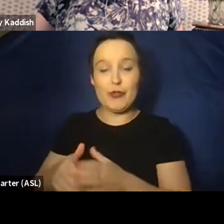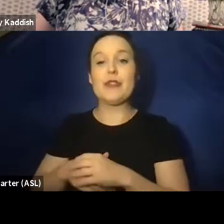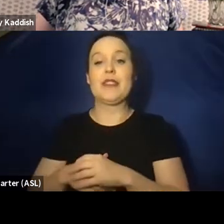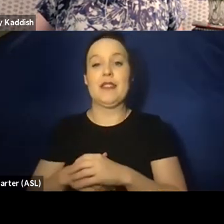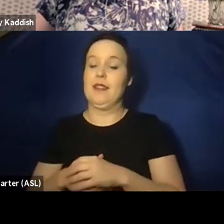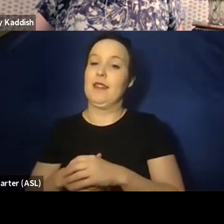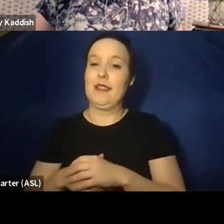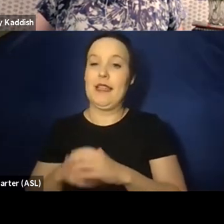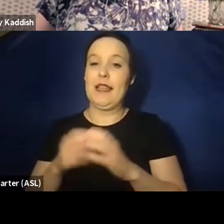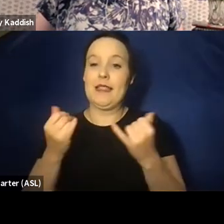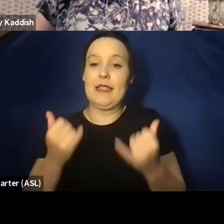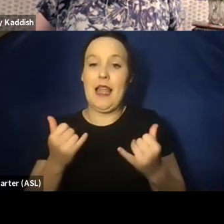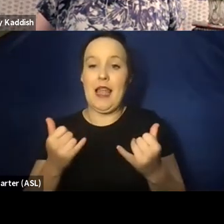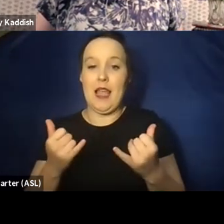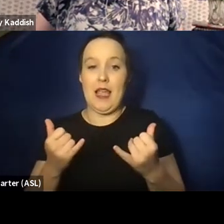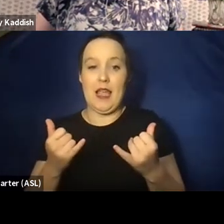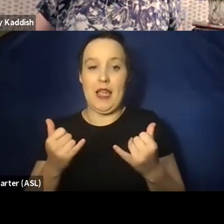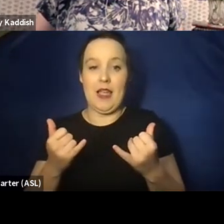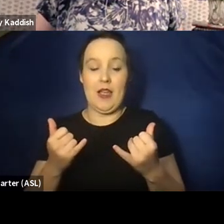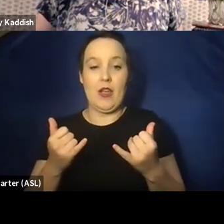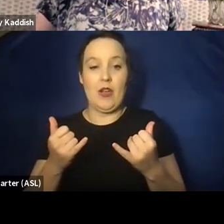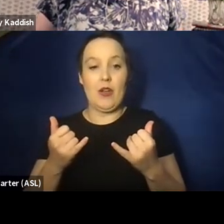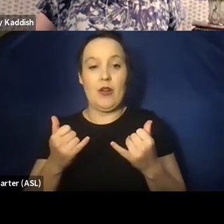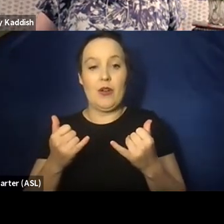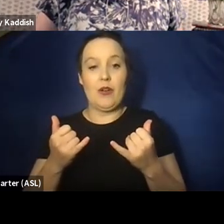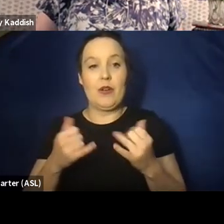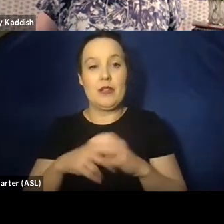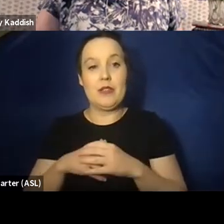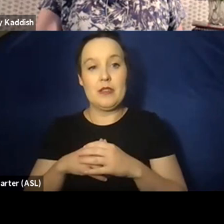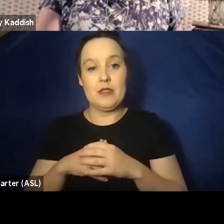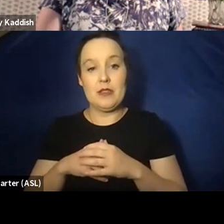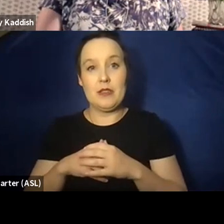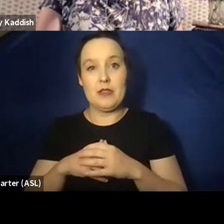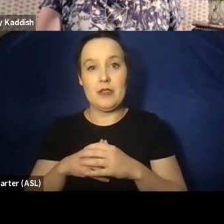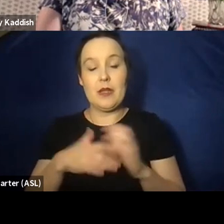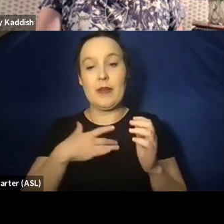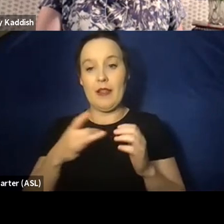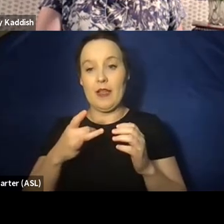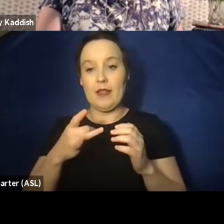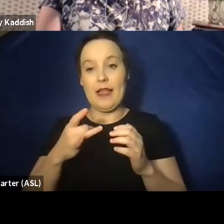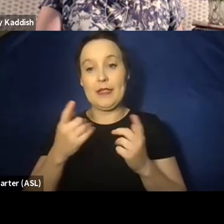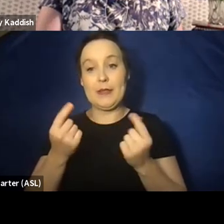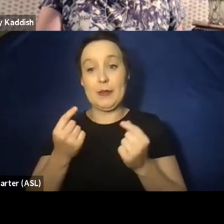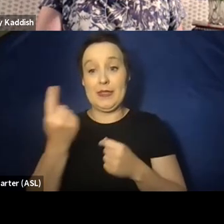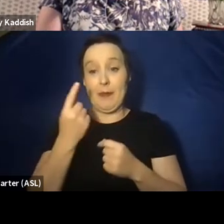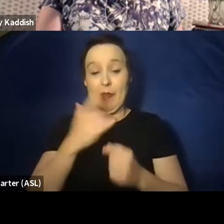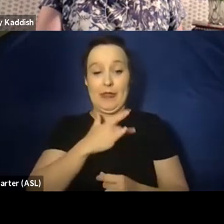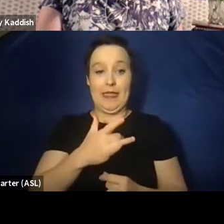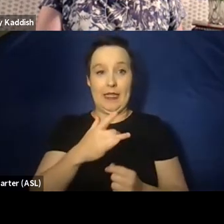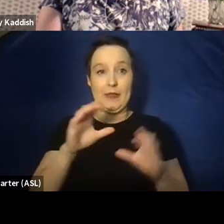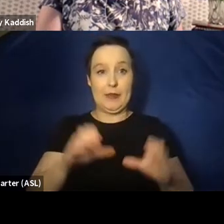And now I would like to do land acknowledgement, something we usually begin our events, but today we decided to begin with